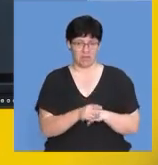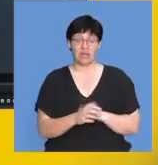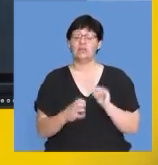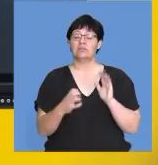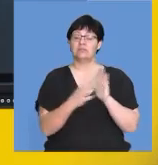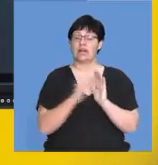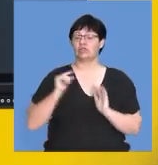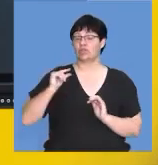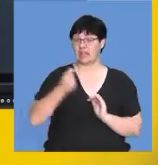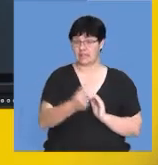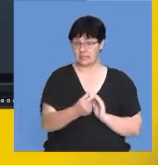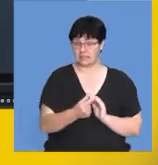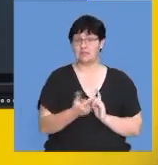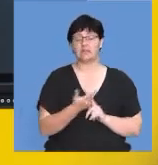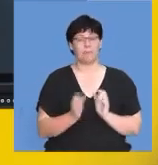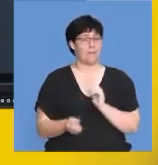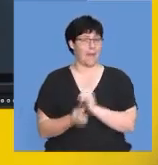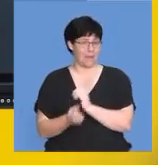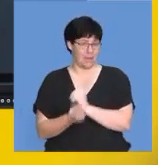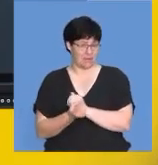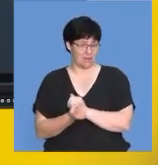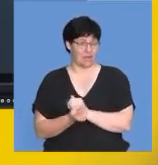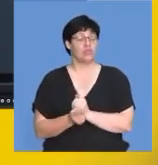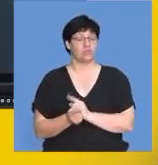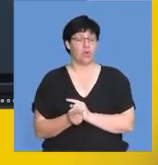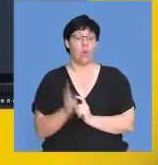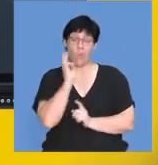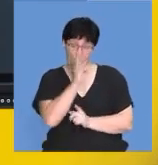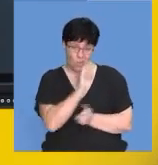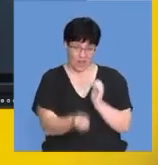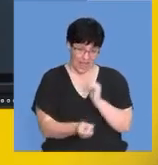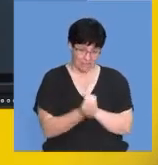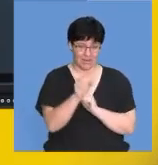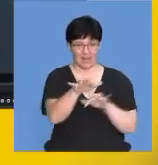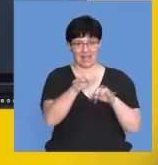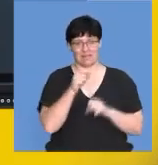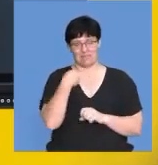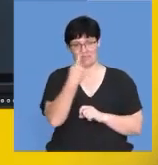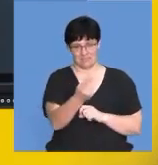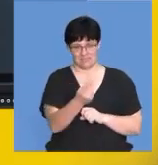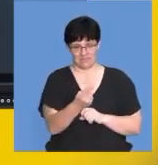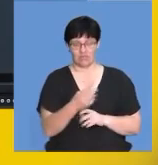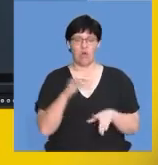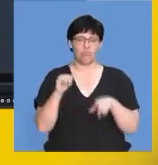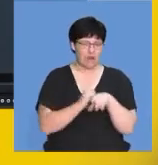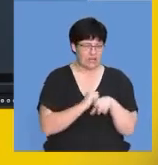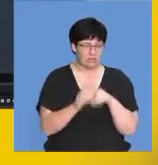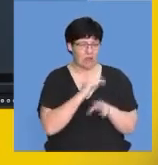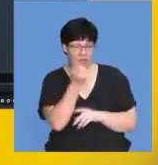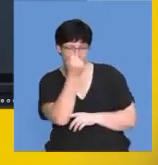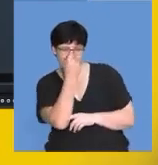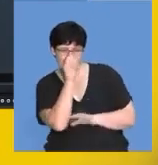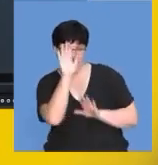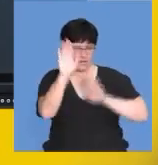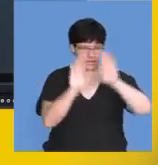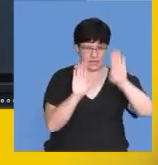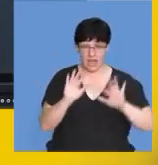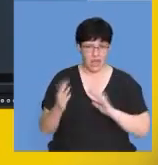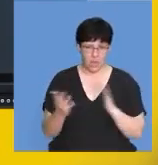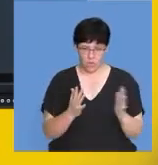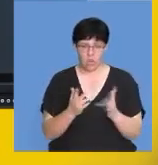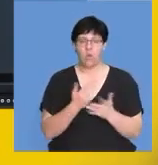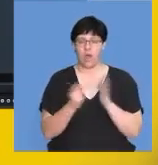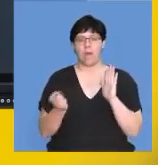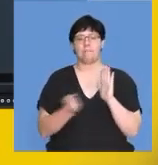diagrams most often come, and so it's a guaranteed question that you can kind of work on and understand the layout, because that's